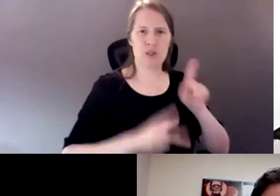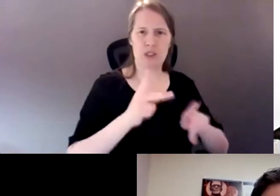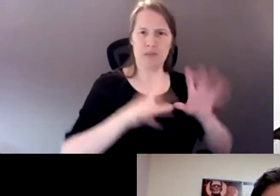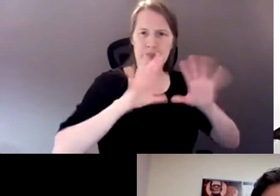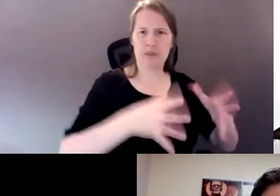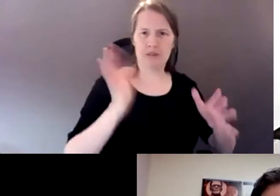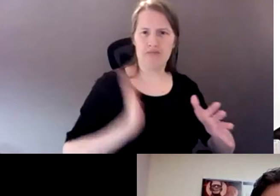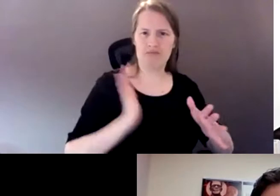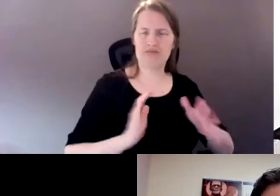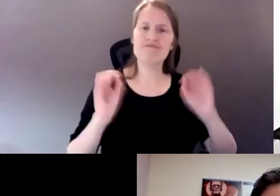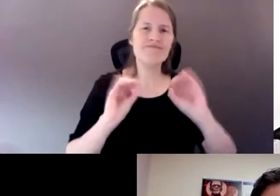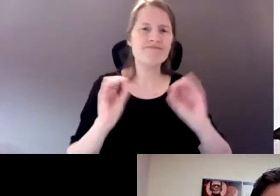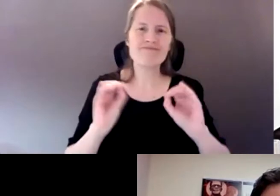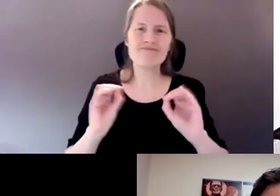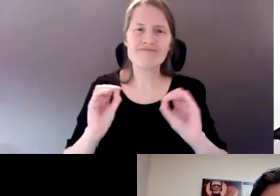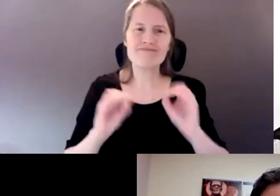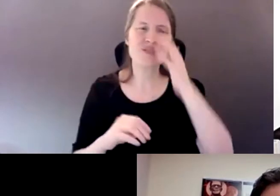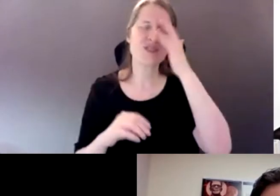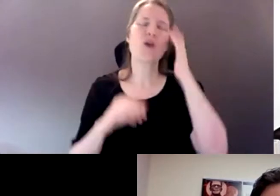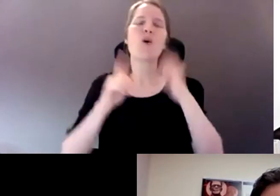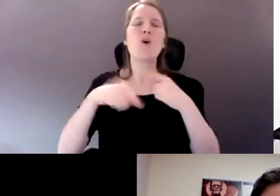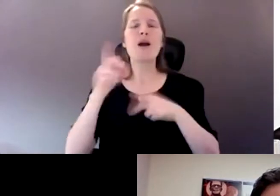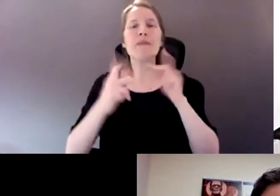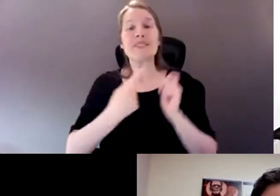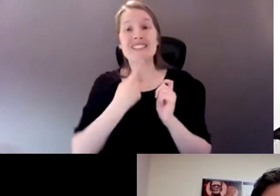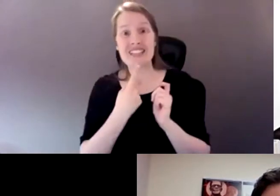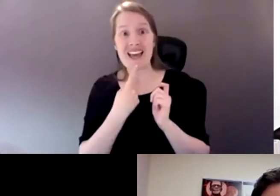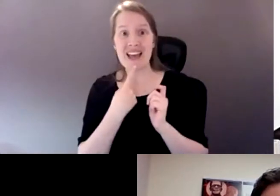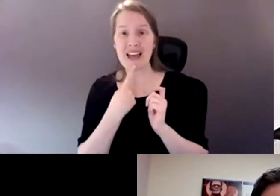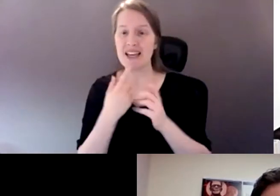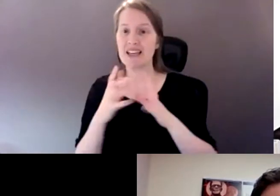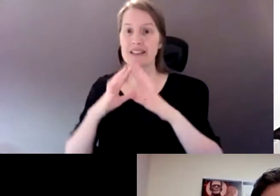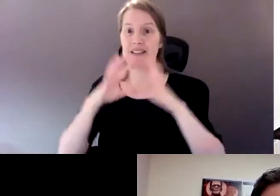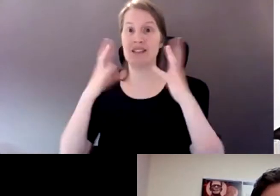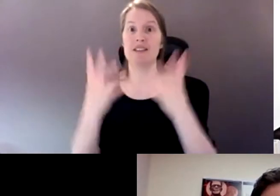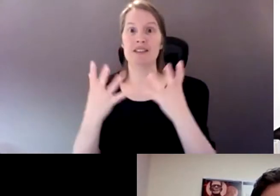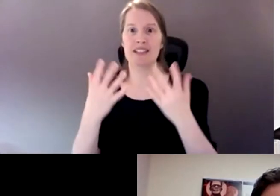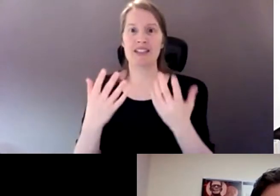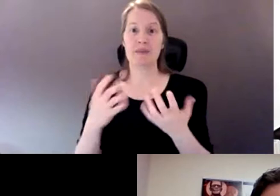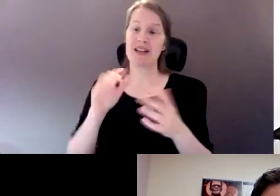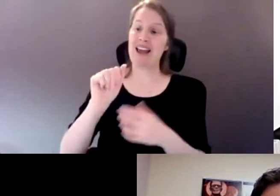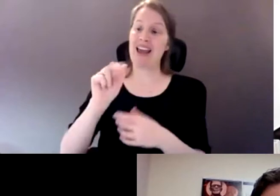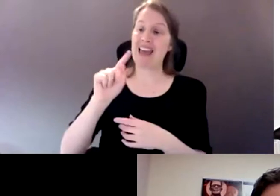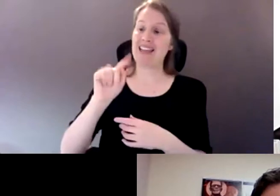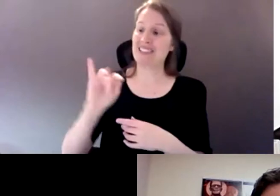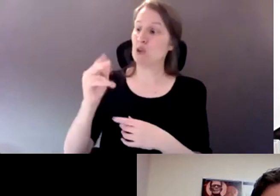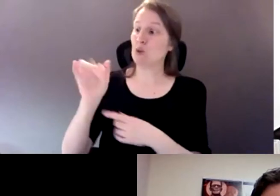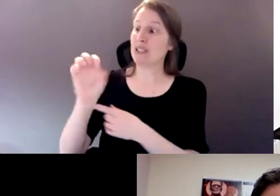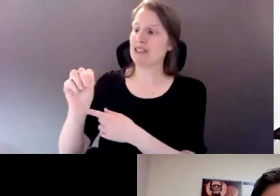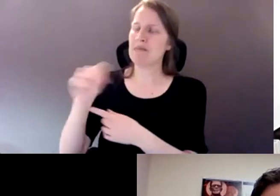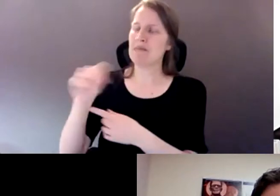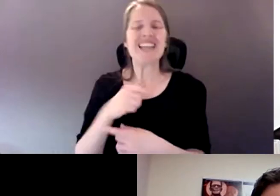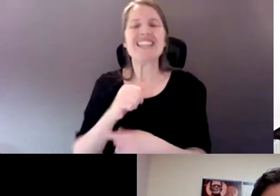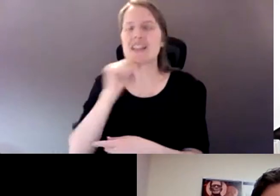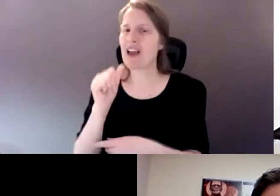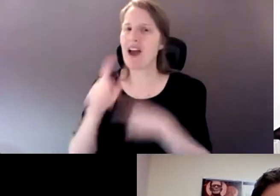I don't really take any aspect of the complex of things that I'm studying, anti-Judaism, as